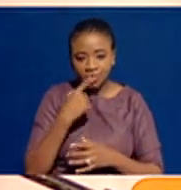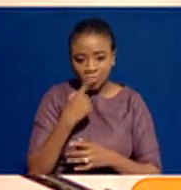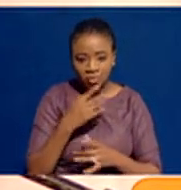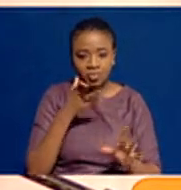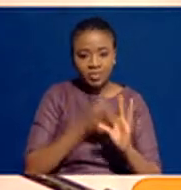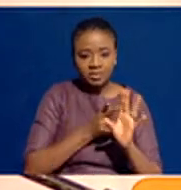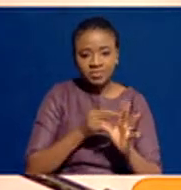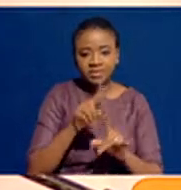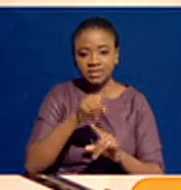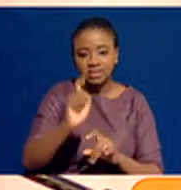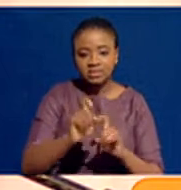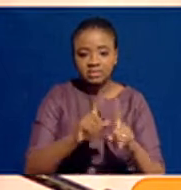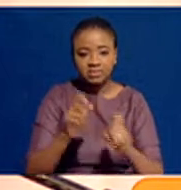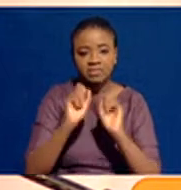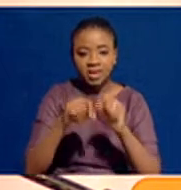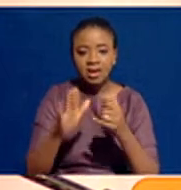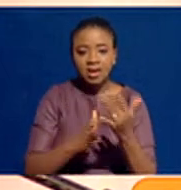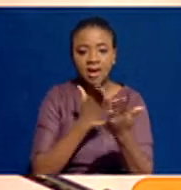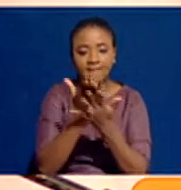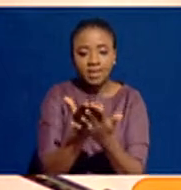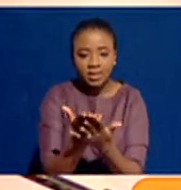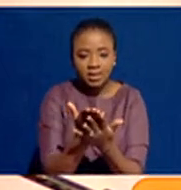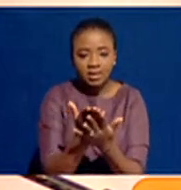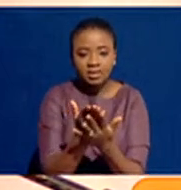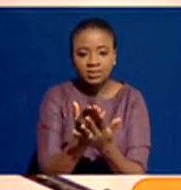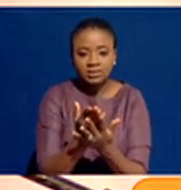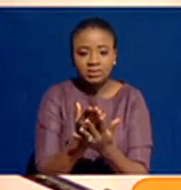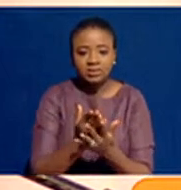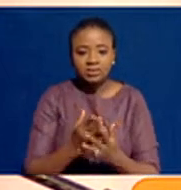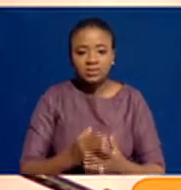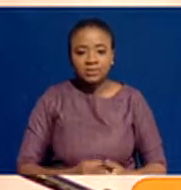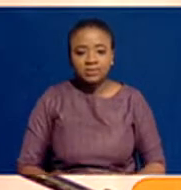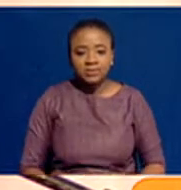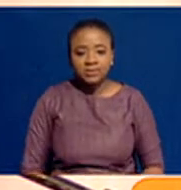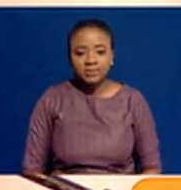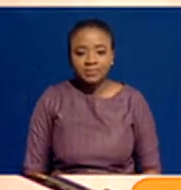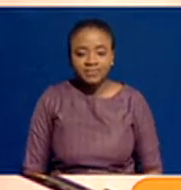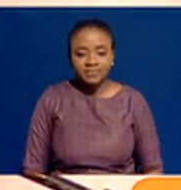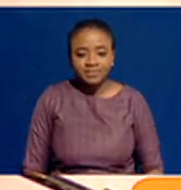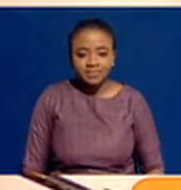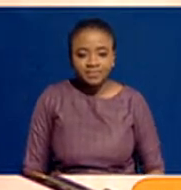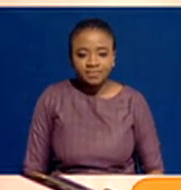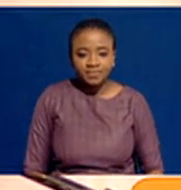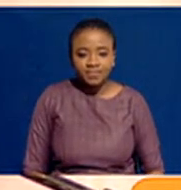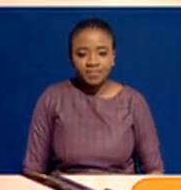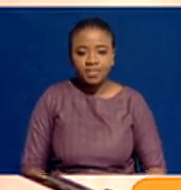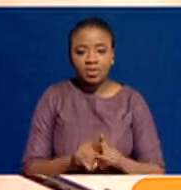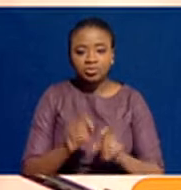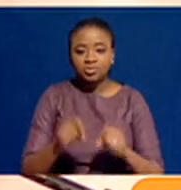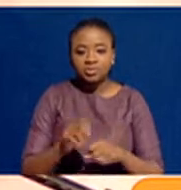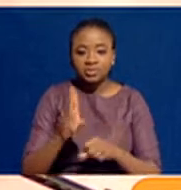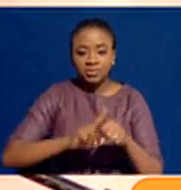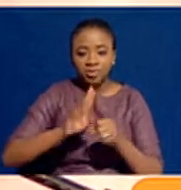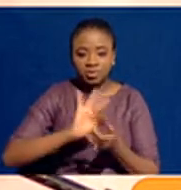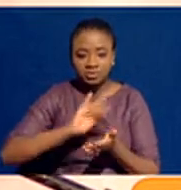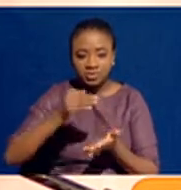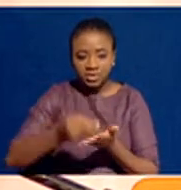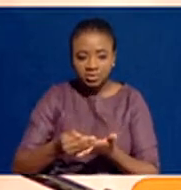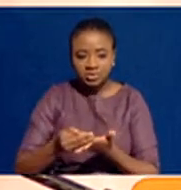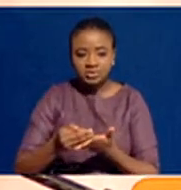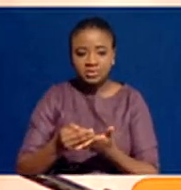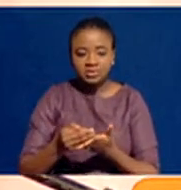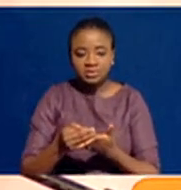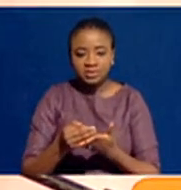examinations wish to appeal to all that we exercise prudence in use of resources